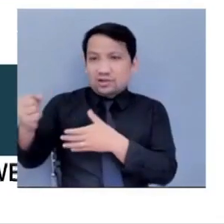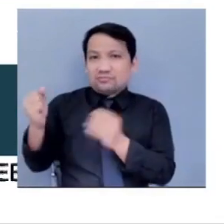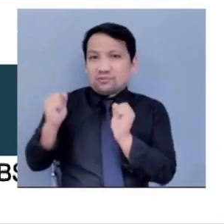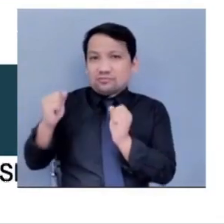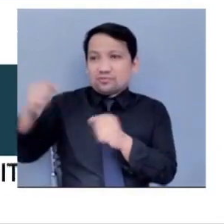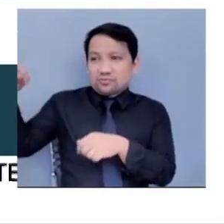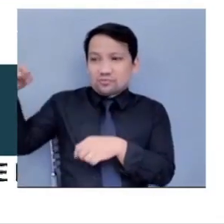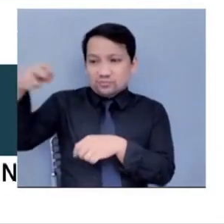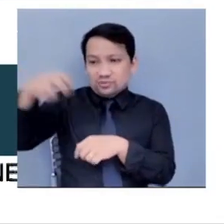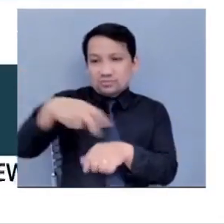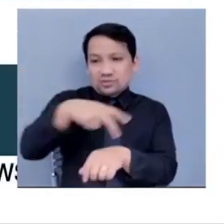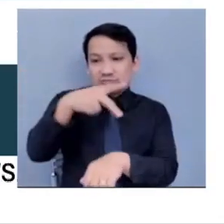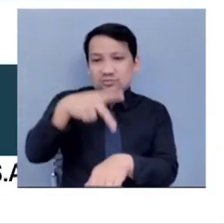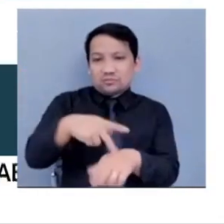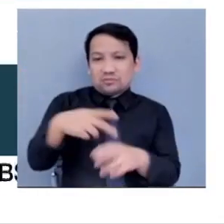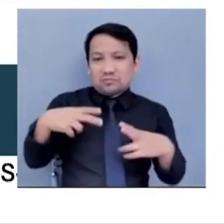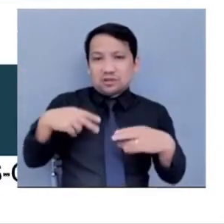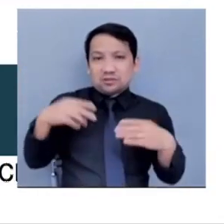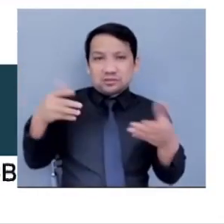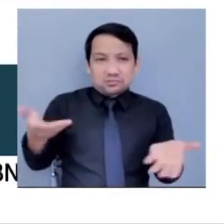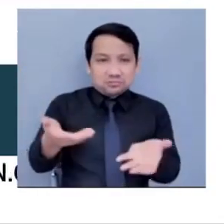going on holidays. So,